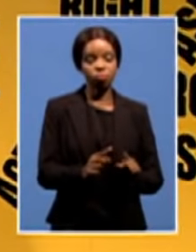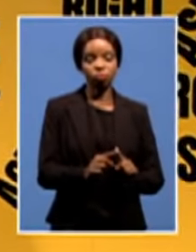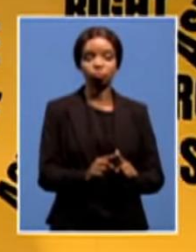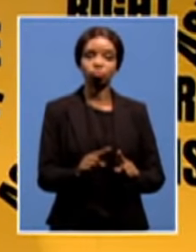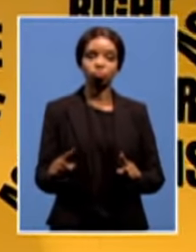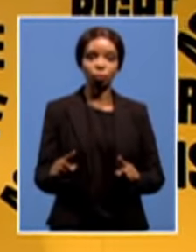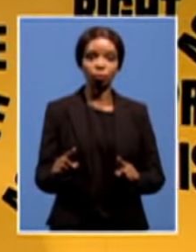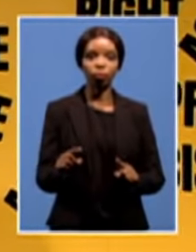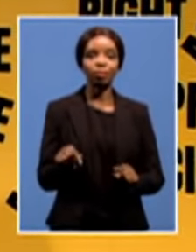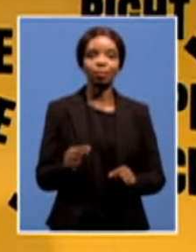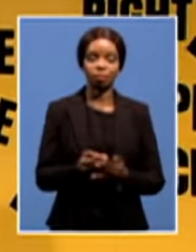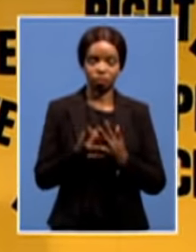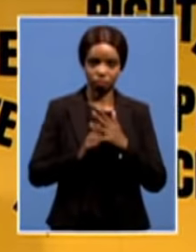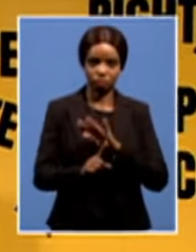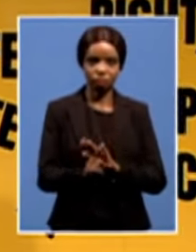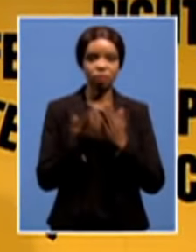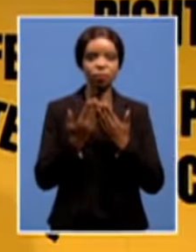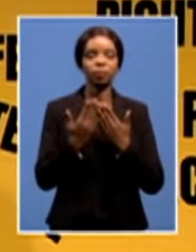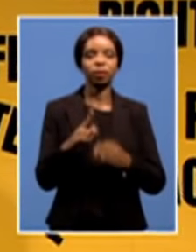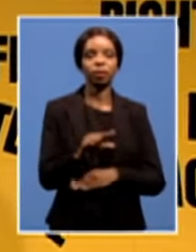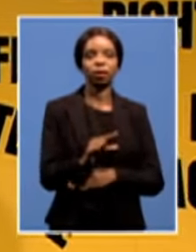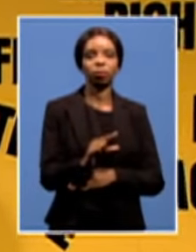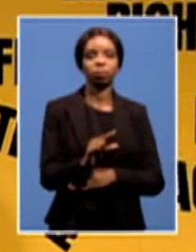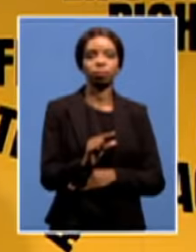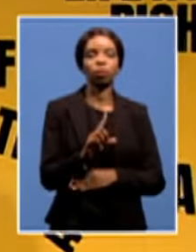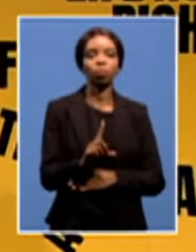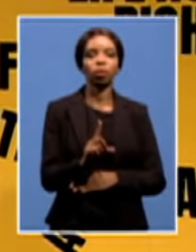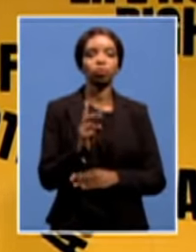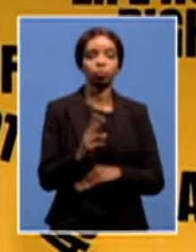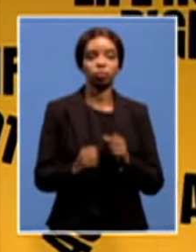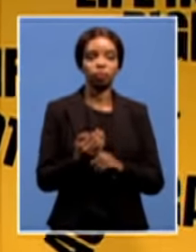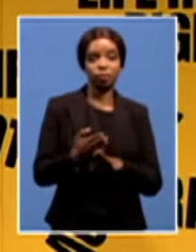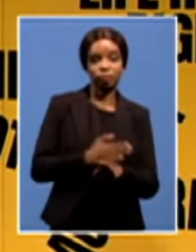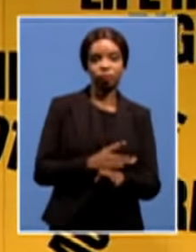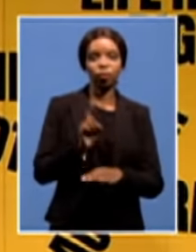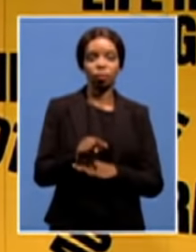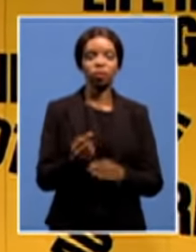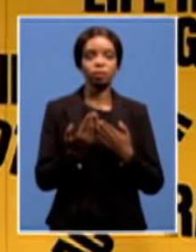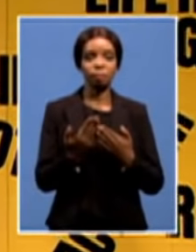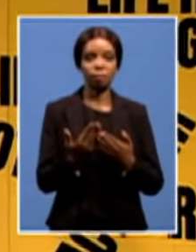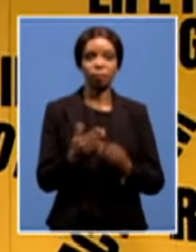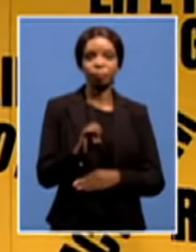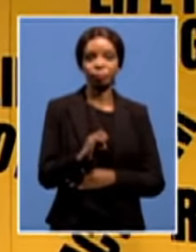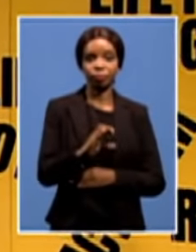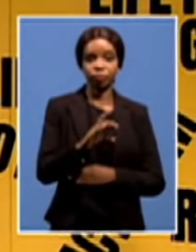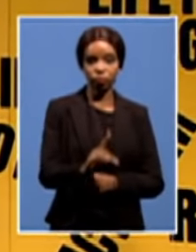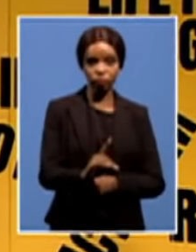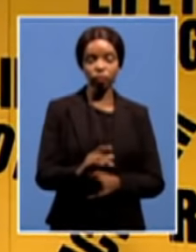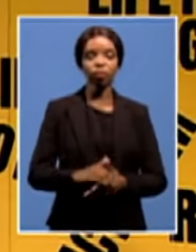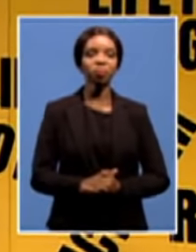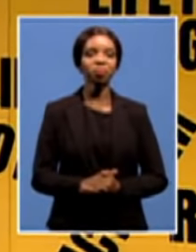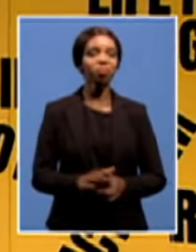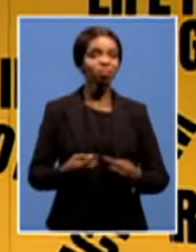two years before they enter grade one. And so that brings us to our poll question tonight. Do you think enough has been done